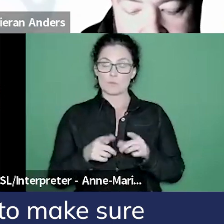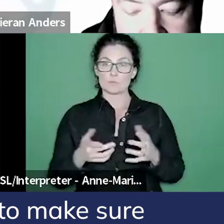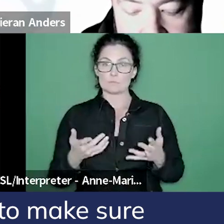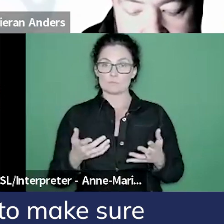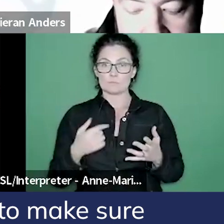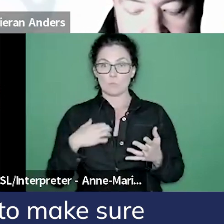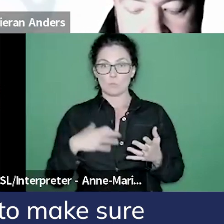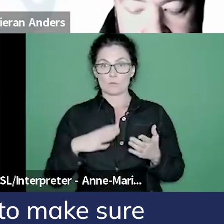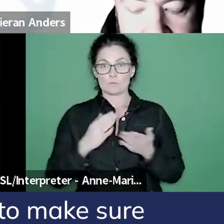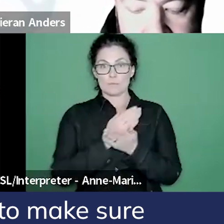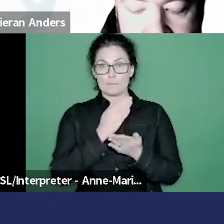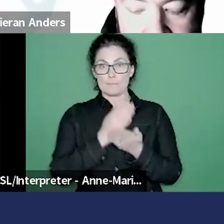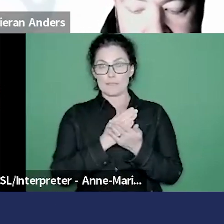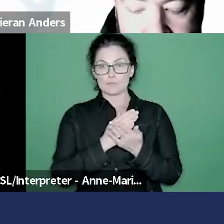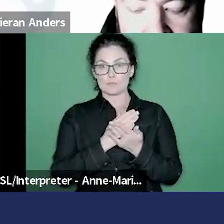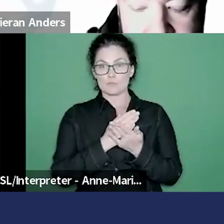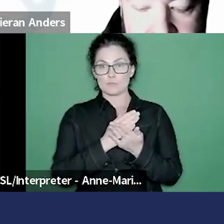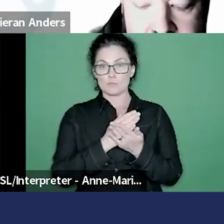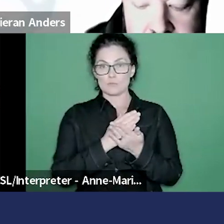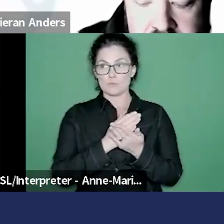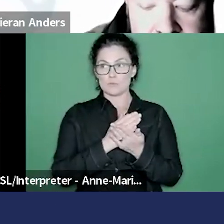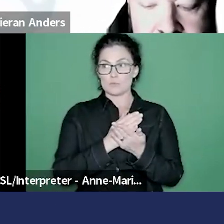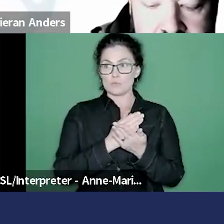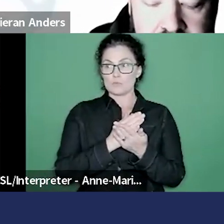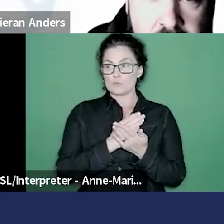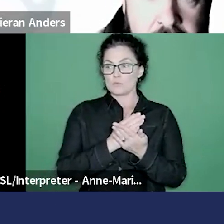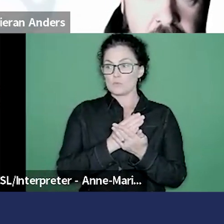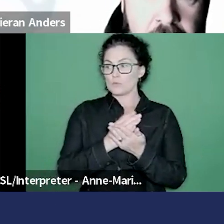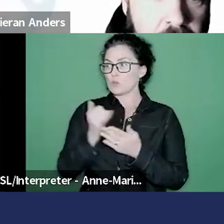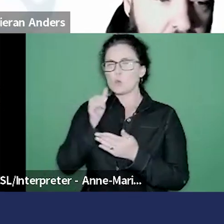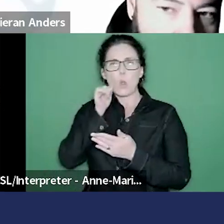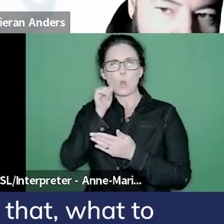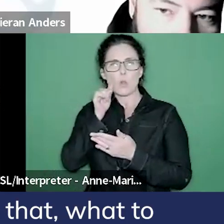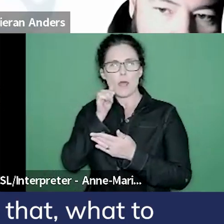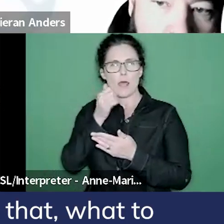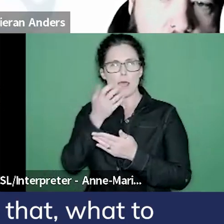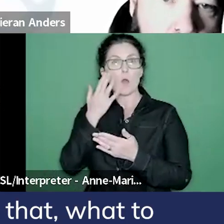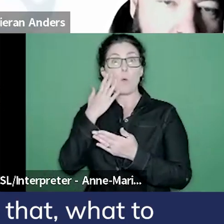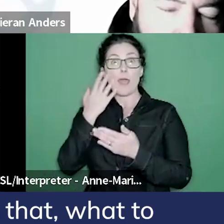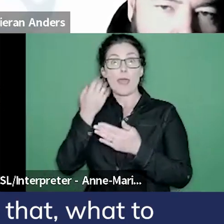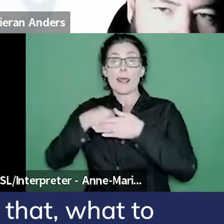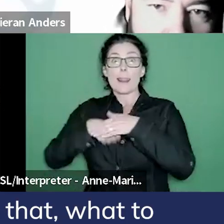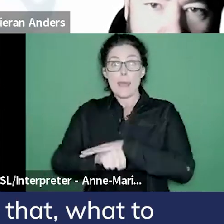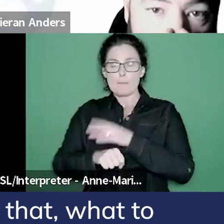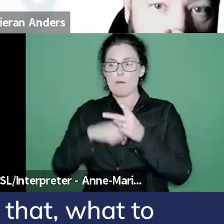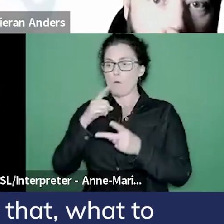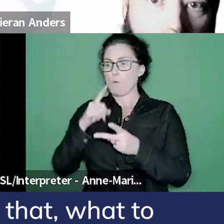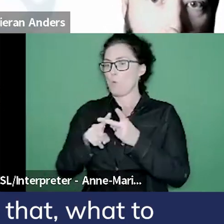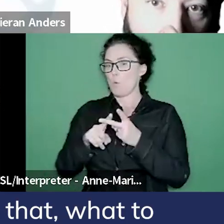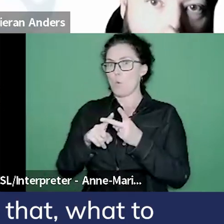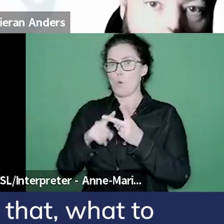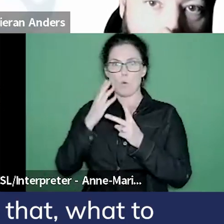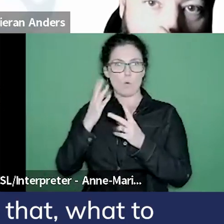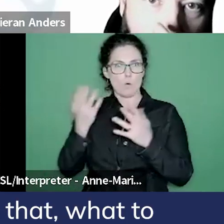that people's what they want might change in labour or in the birth, and if they're not sure of how to express that, what